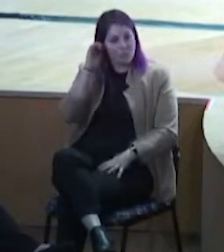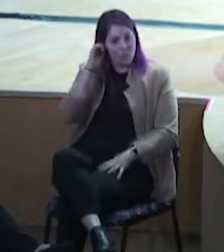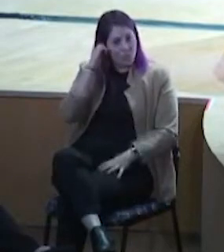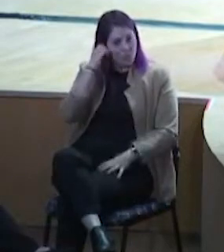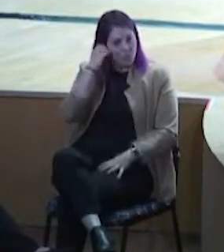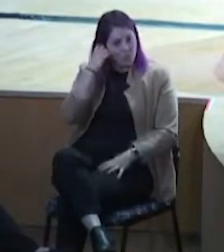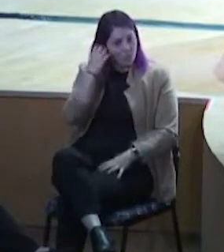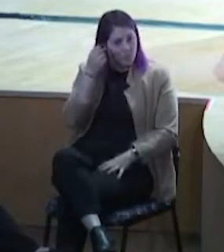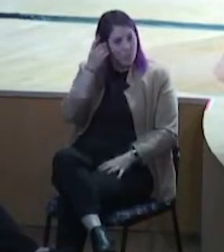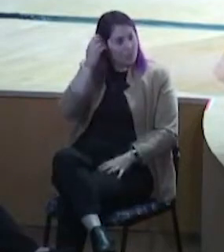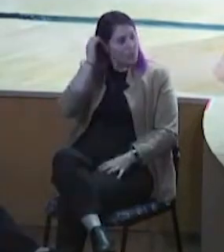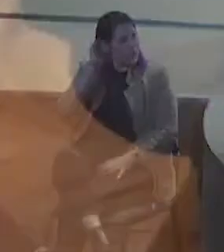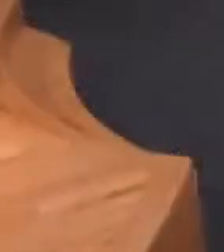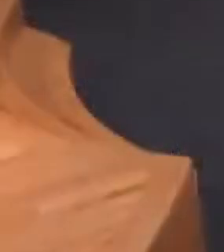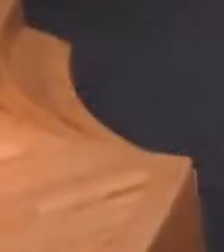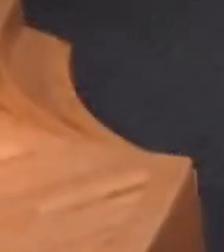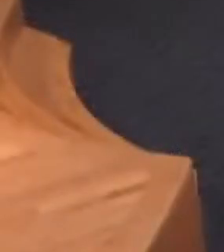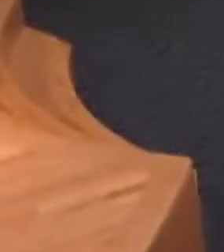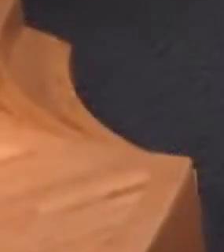yes, thank you.